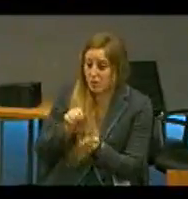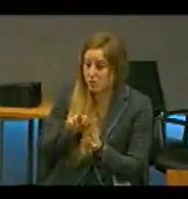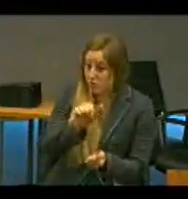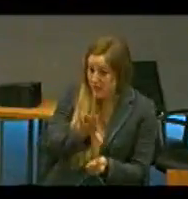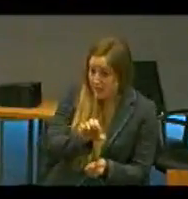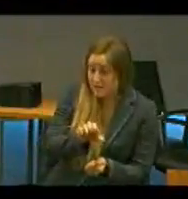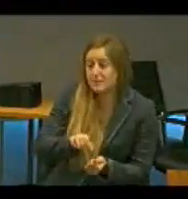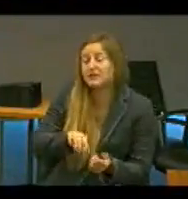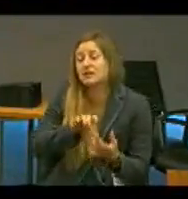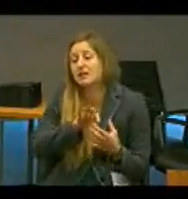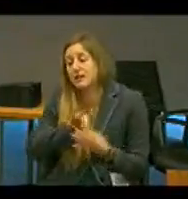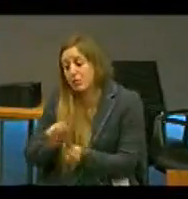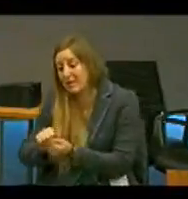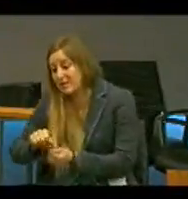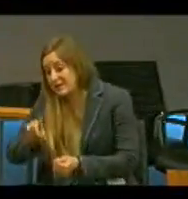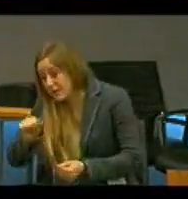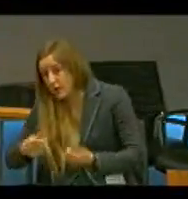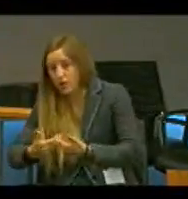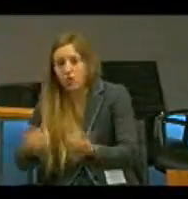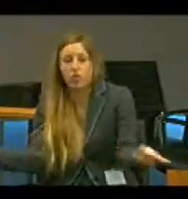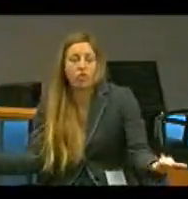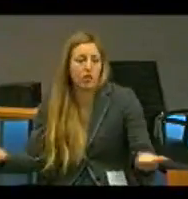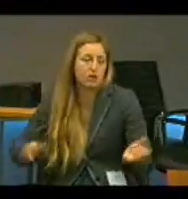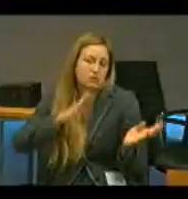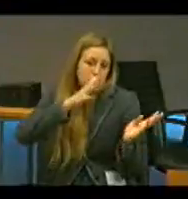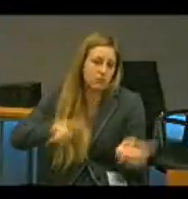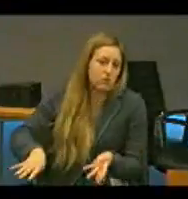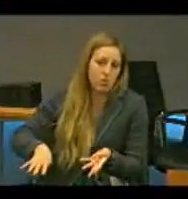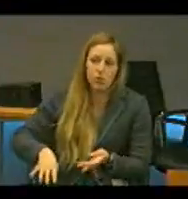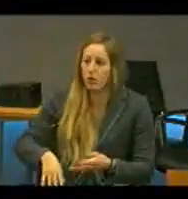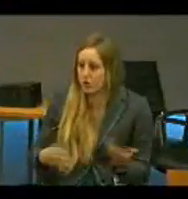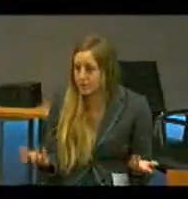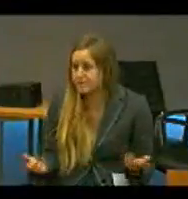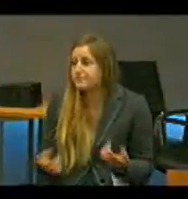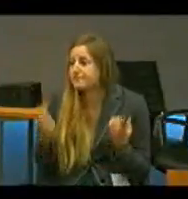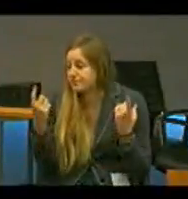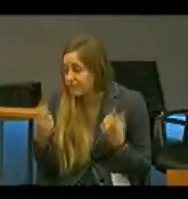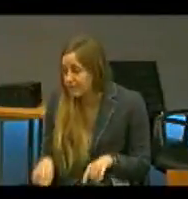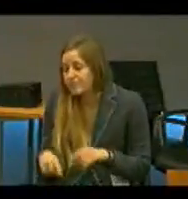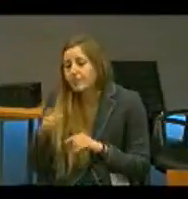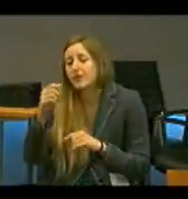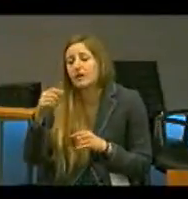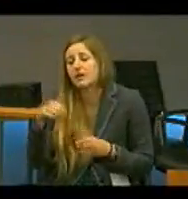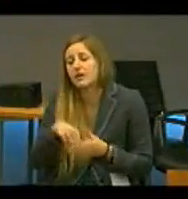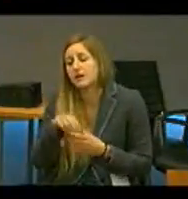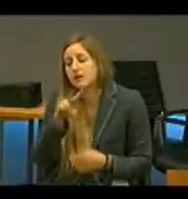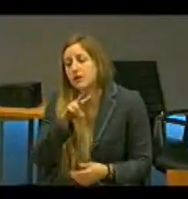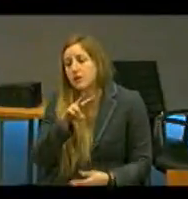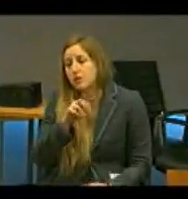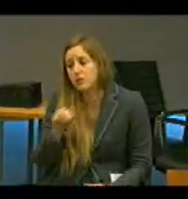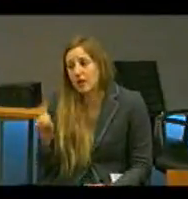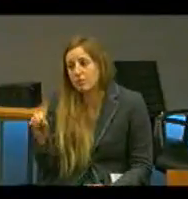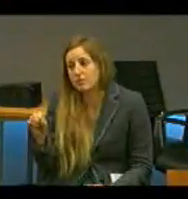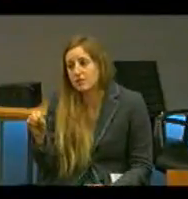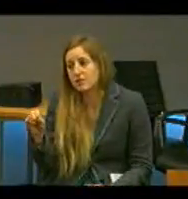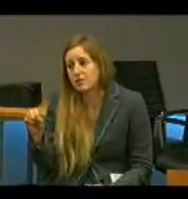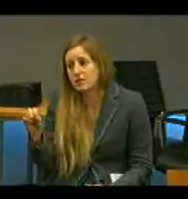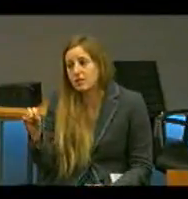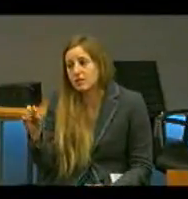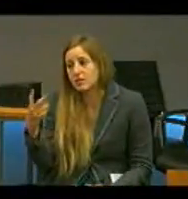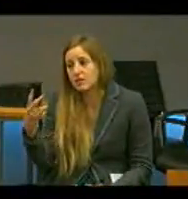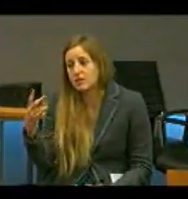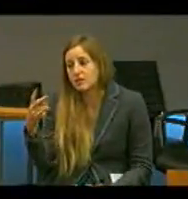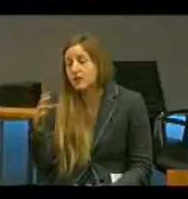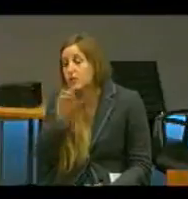Flash forward to 2 years ago, July 27th, 2016, in celebration of the Americans with Disabilities Act, David Johns and I convened a